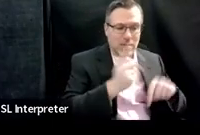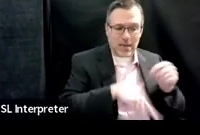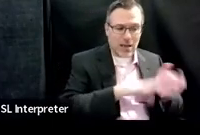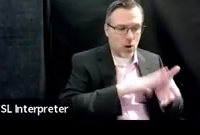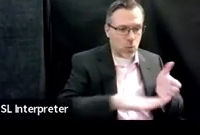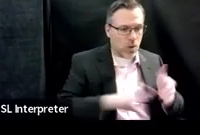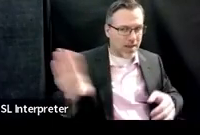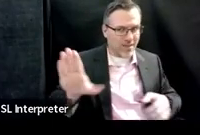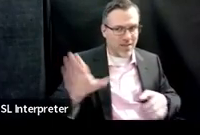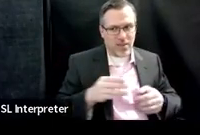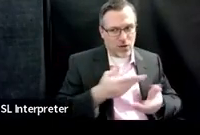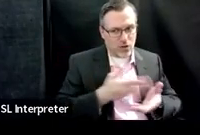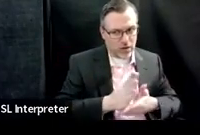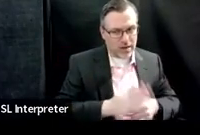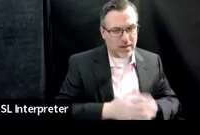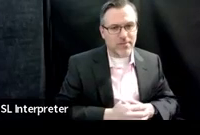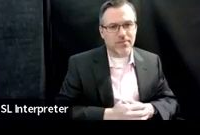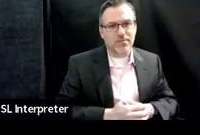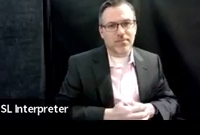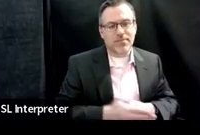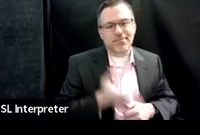Now, this is more information about that